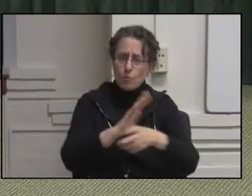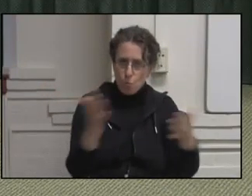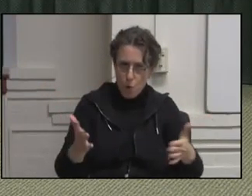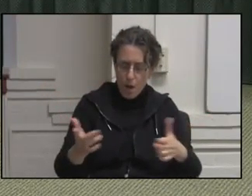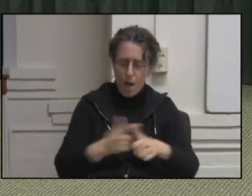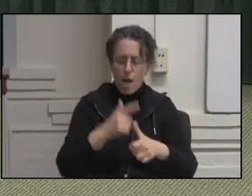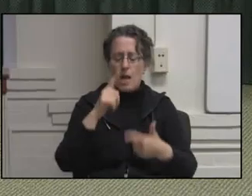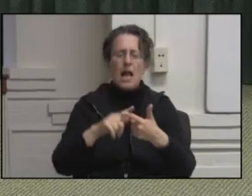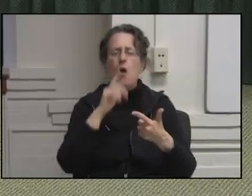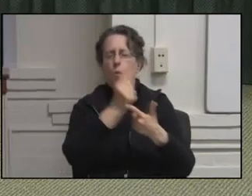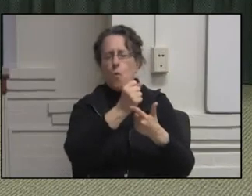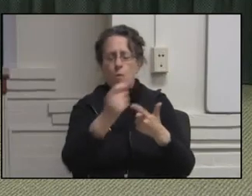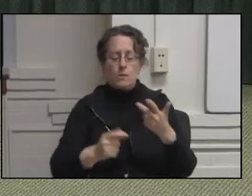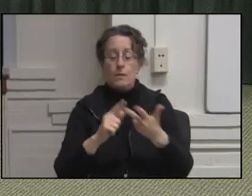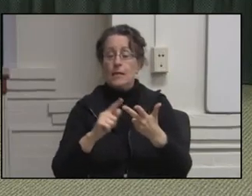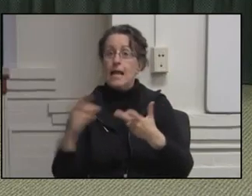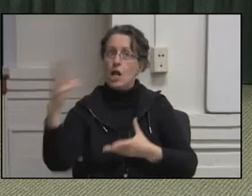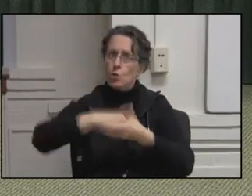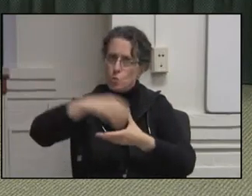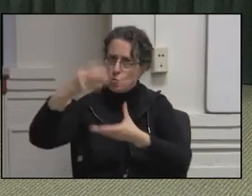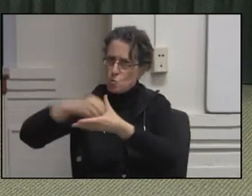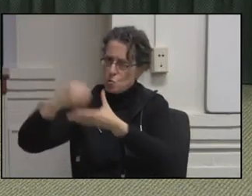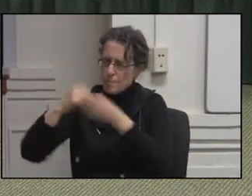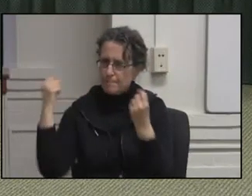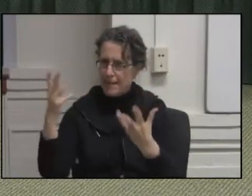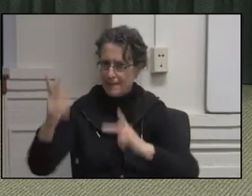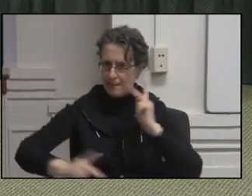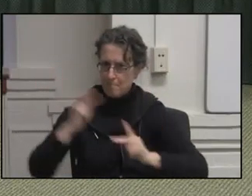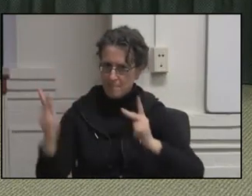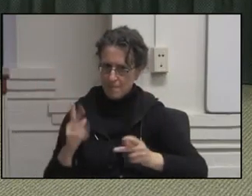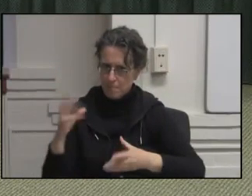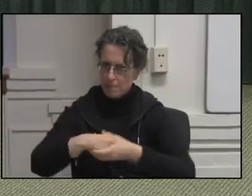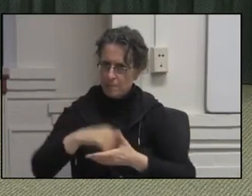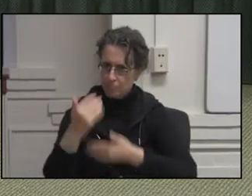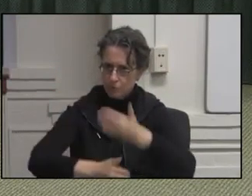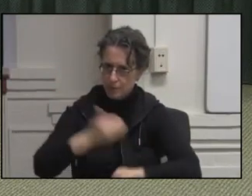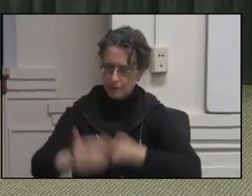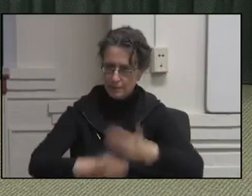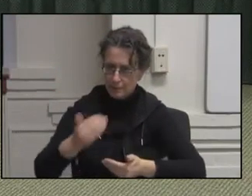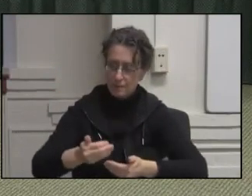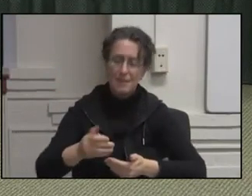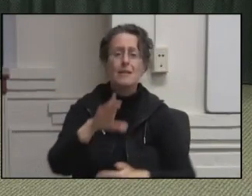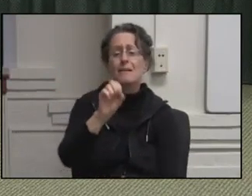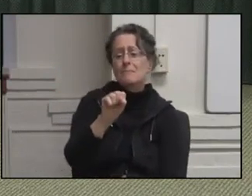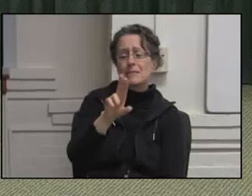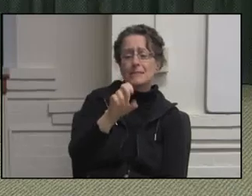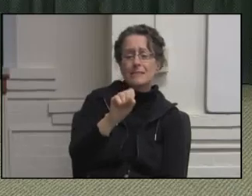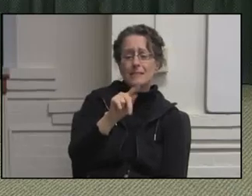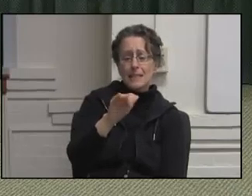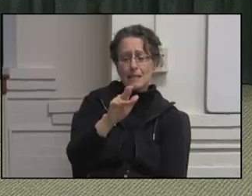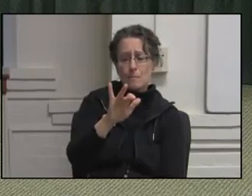But the third part was an inclusive process. The sustainability is also about resilience,